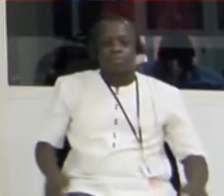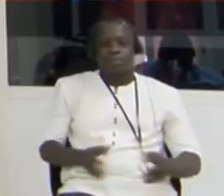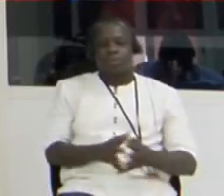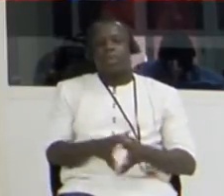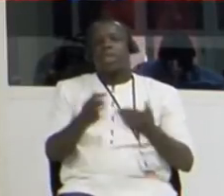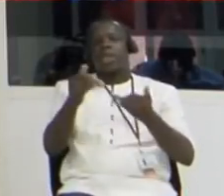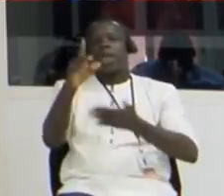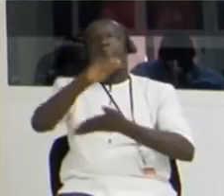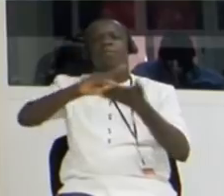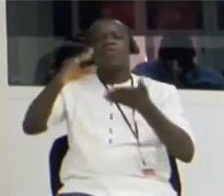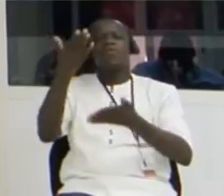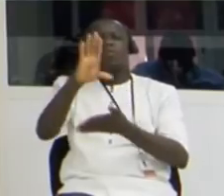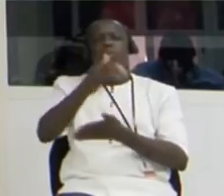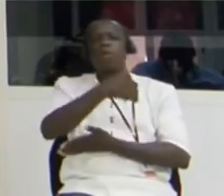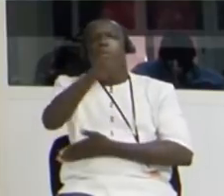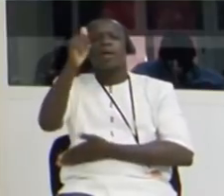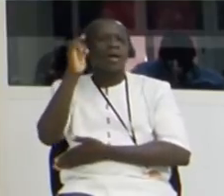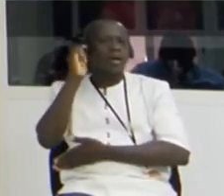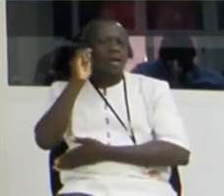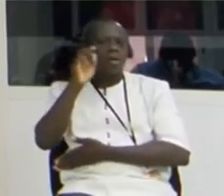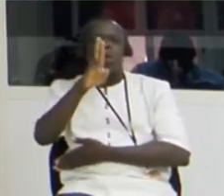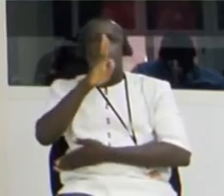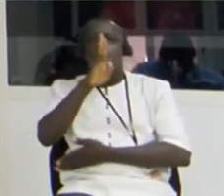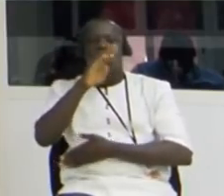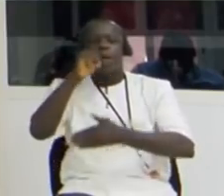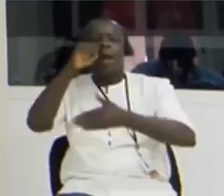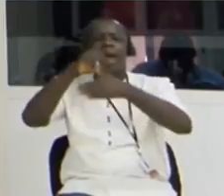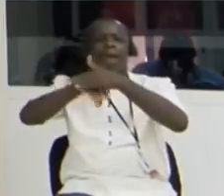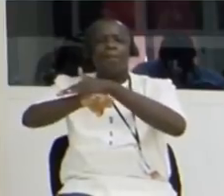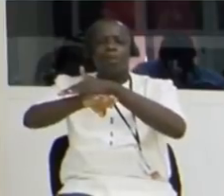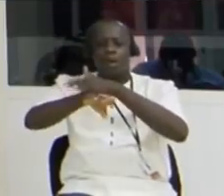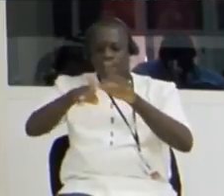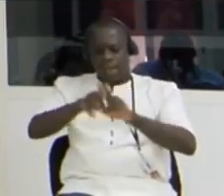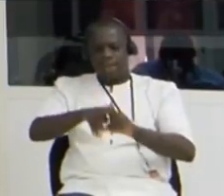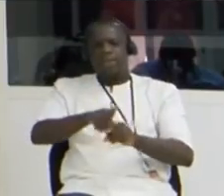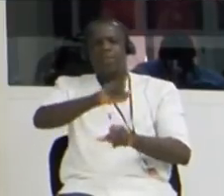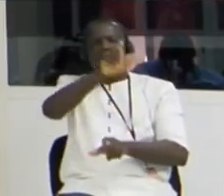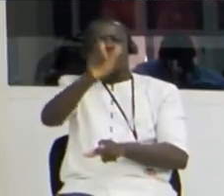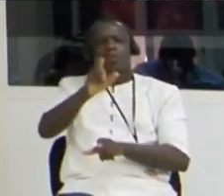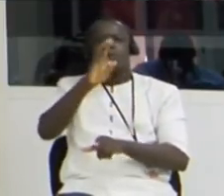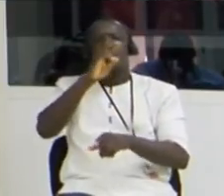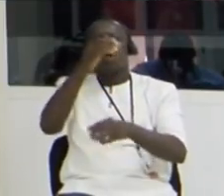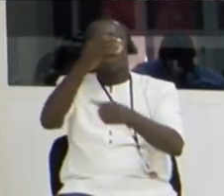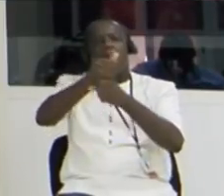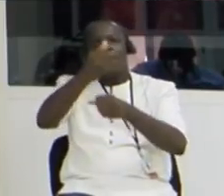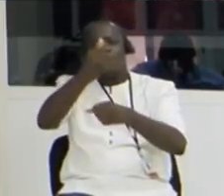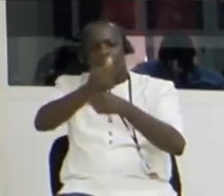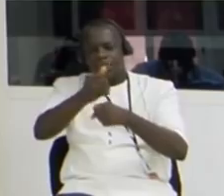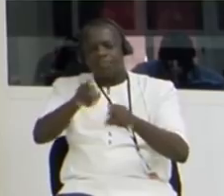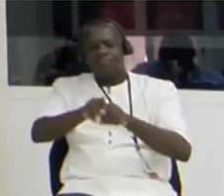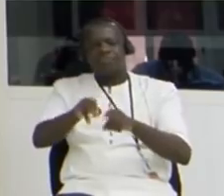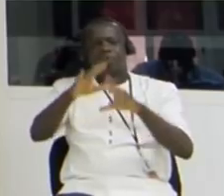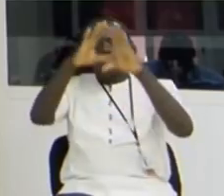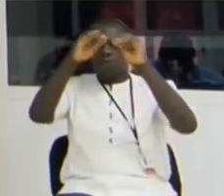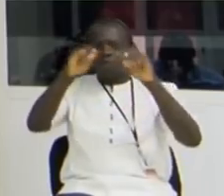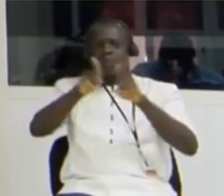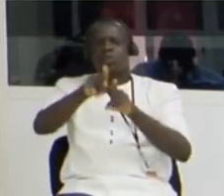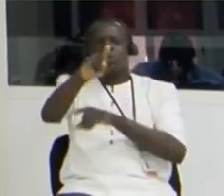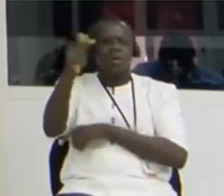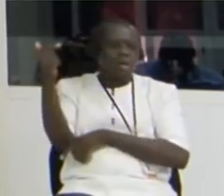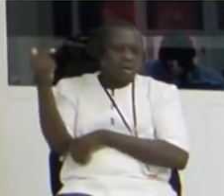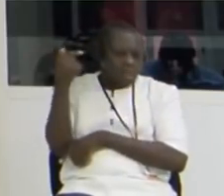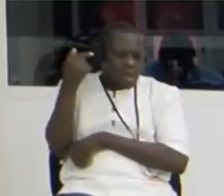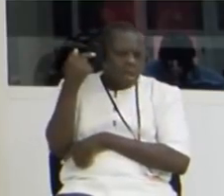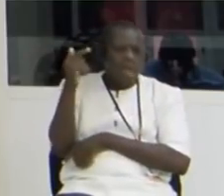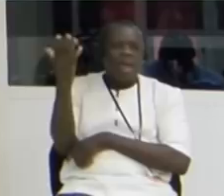some of the girls being employed as protocol officers, did you hear of any unusual events that happened to any of